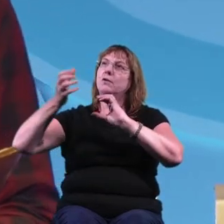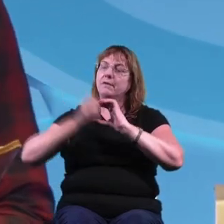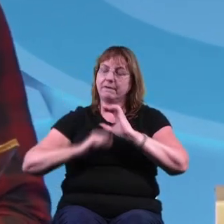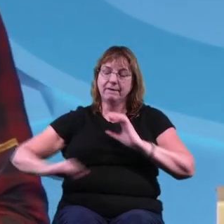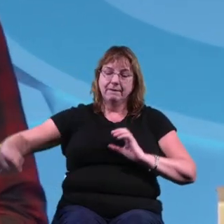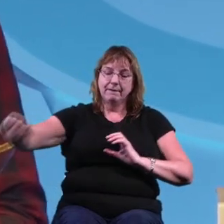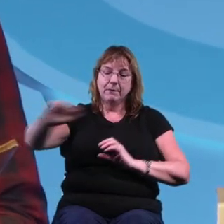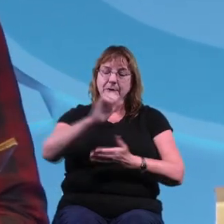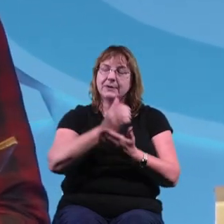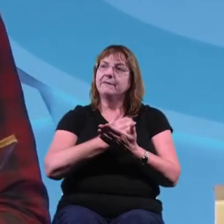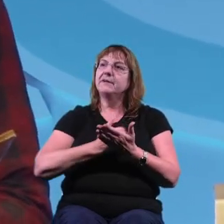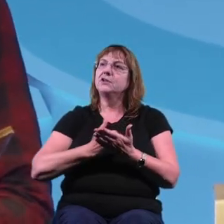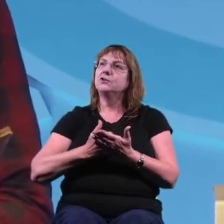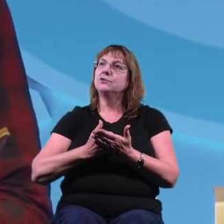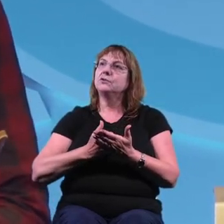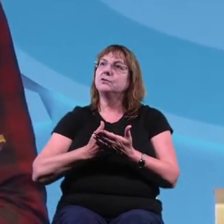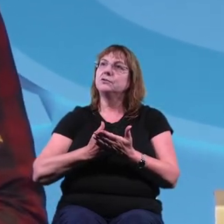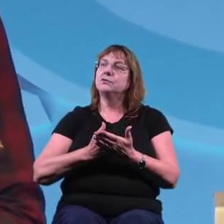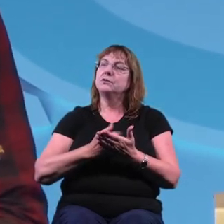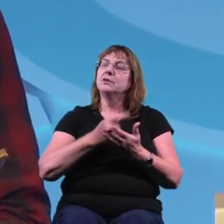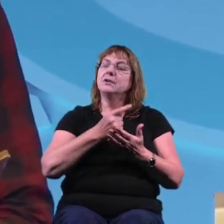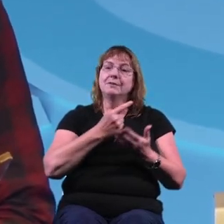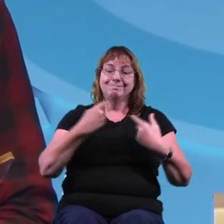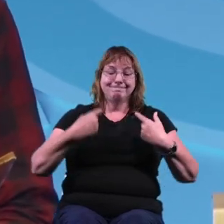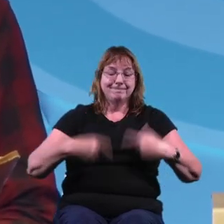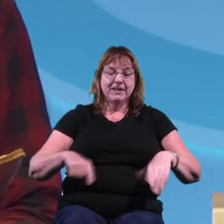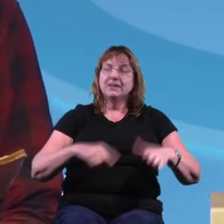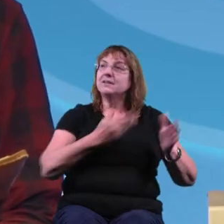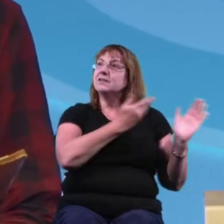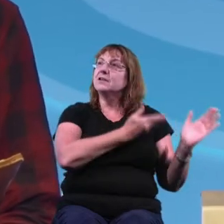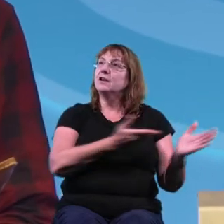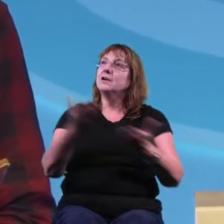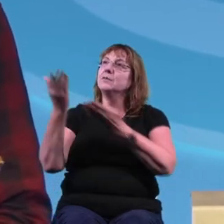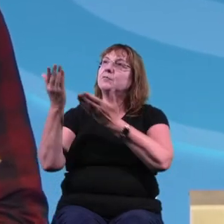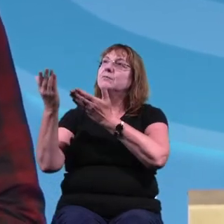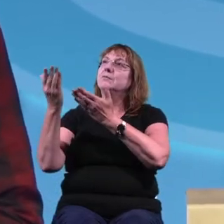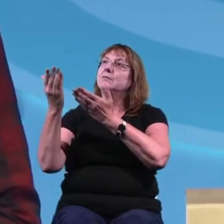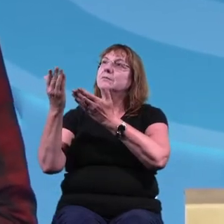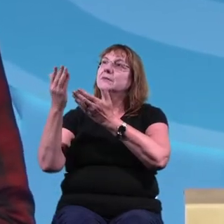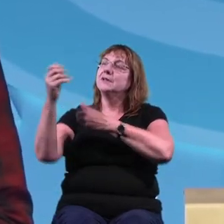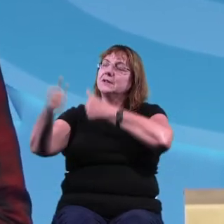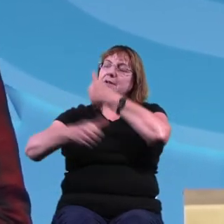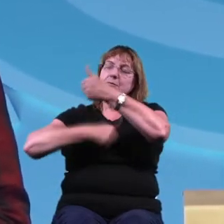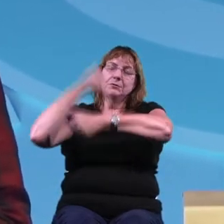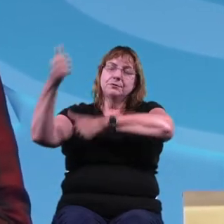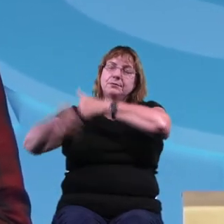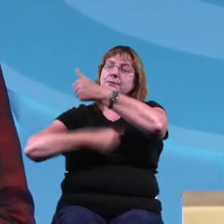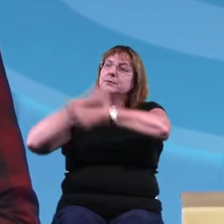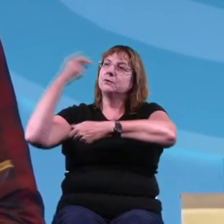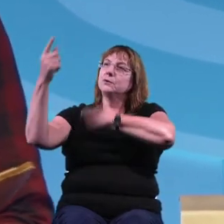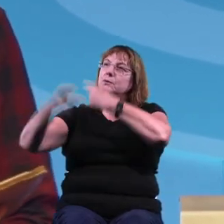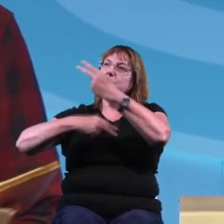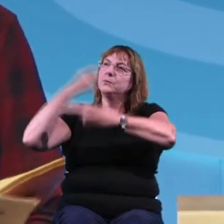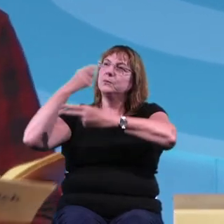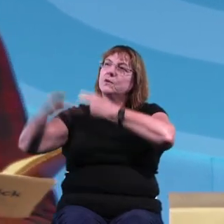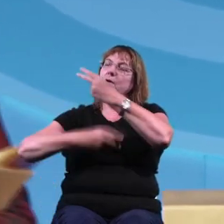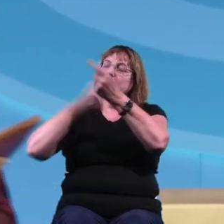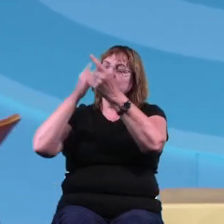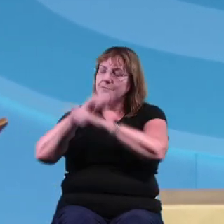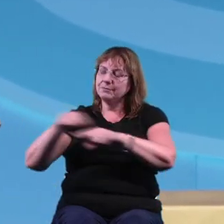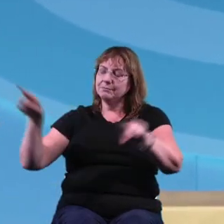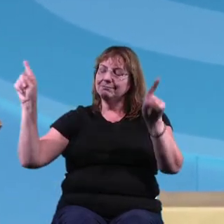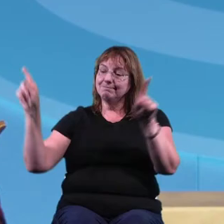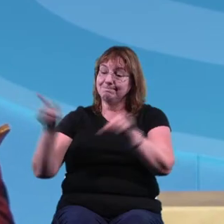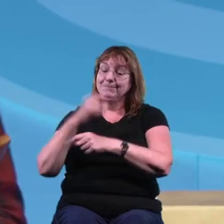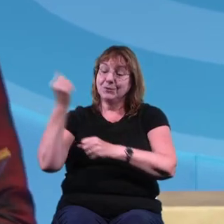salvation. Let us come before him with thanksgiving and extol him with music and song. And Father, we've just begun to do